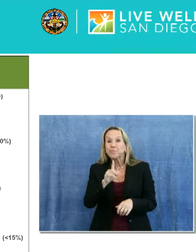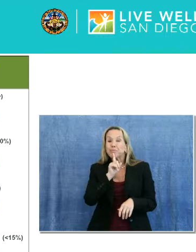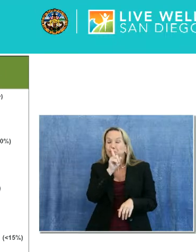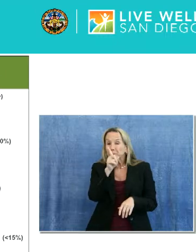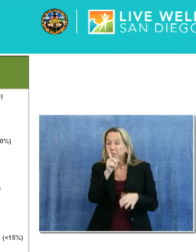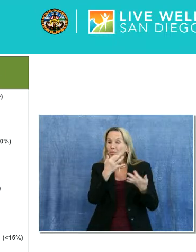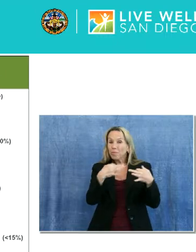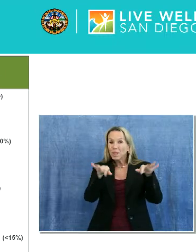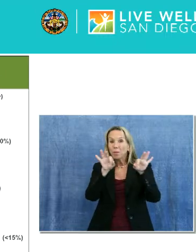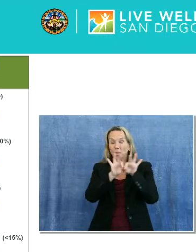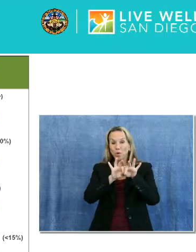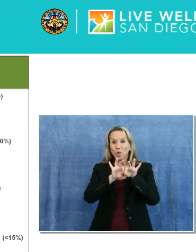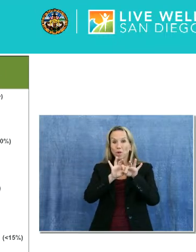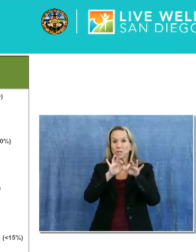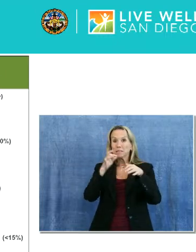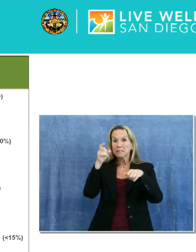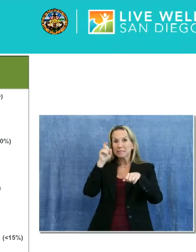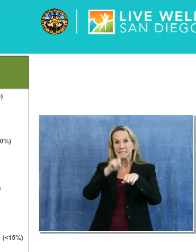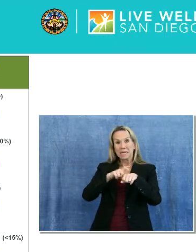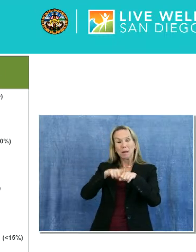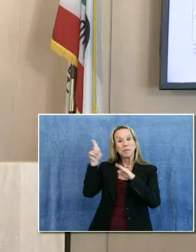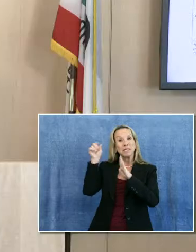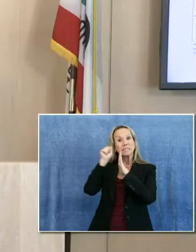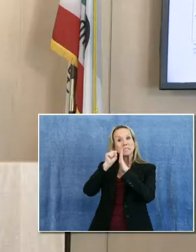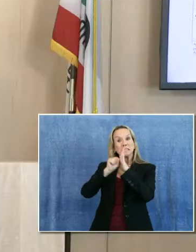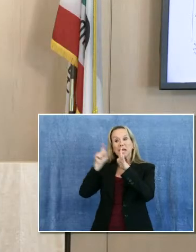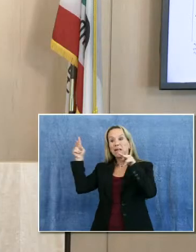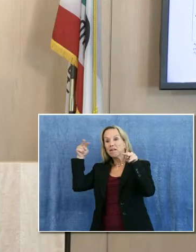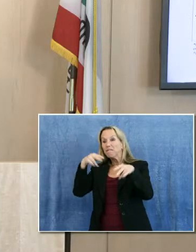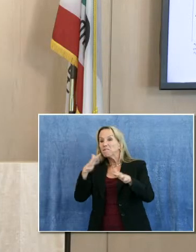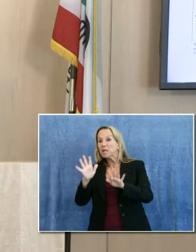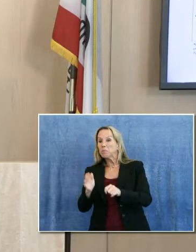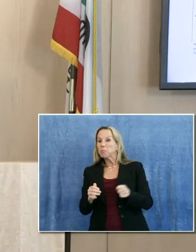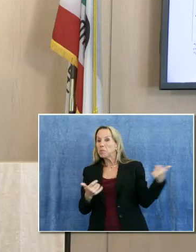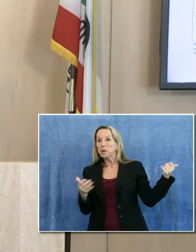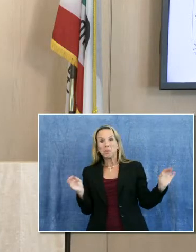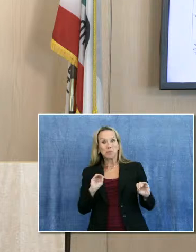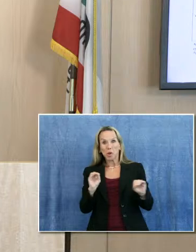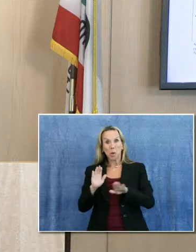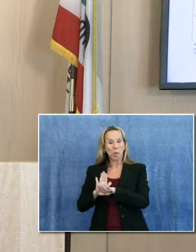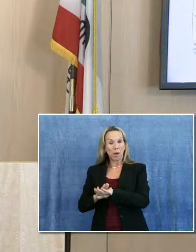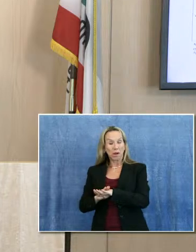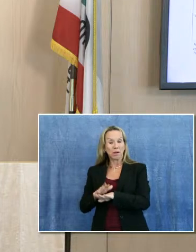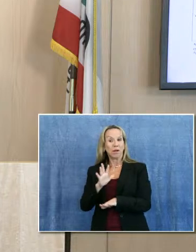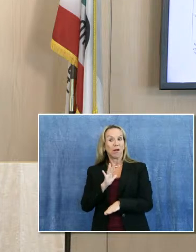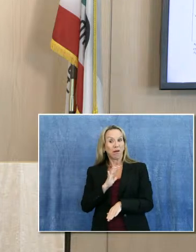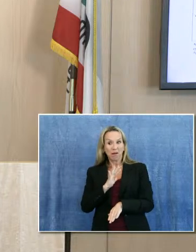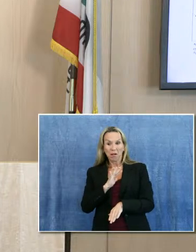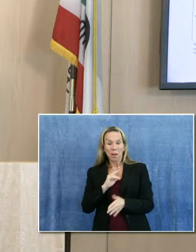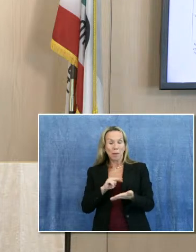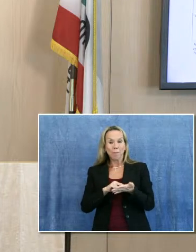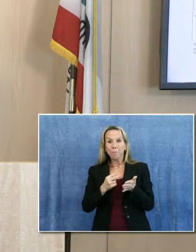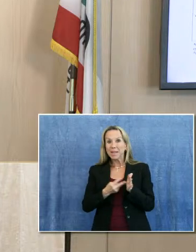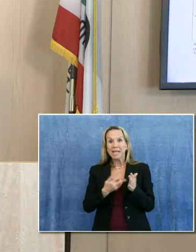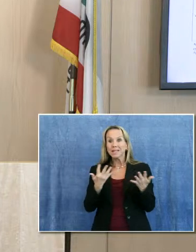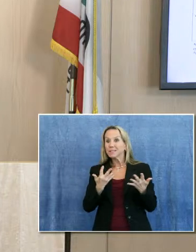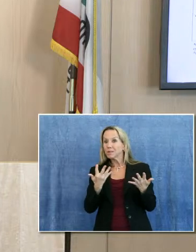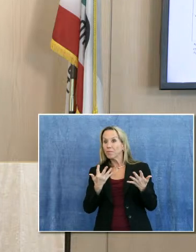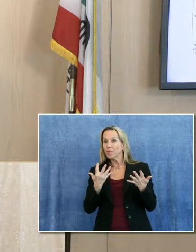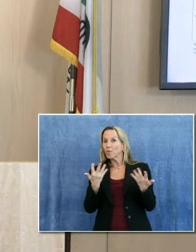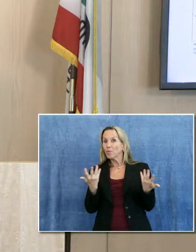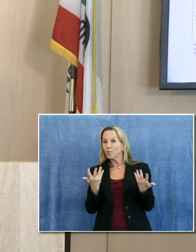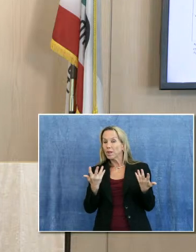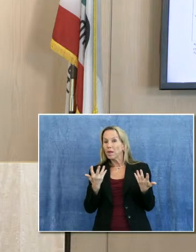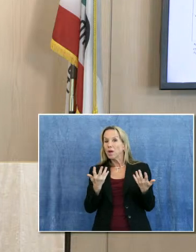that when we come off the state's monitoring list, the only sector that will be allowed to reopen